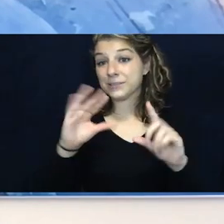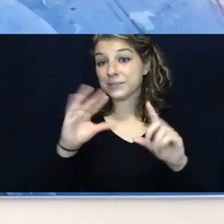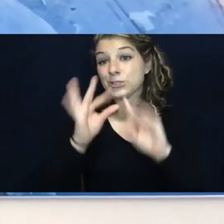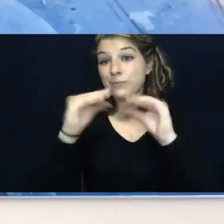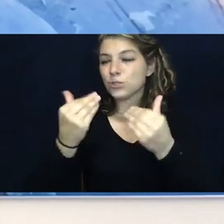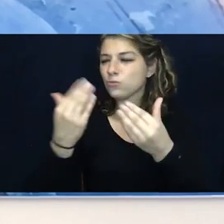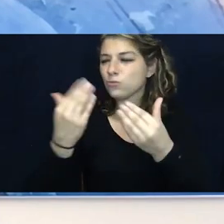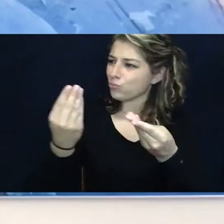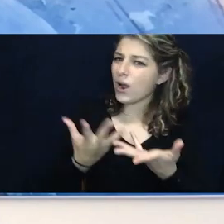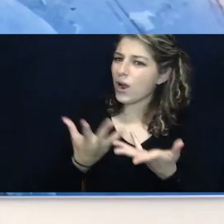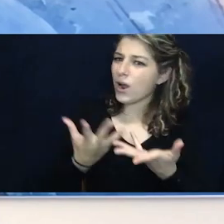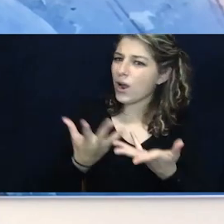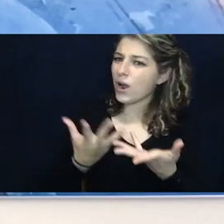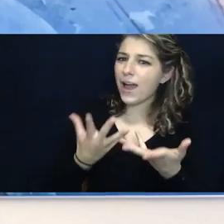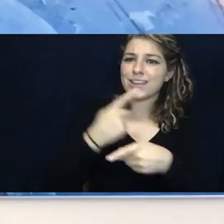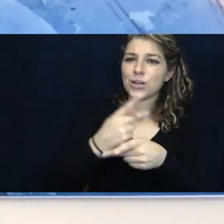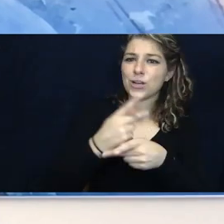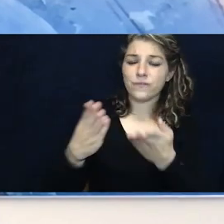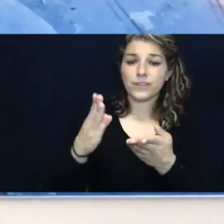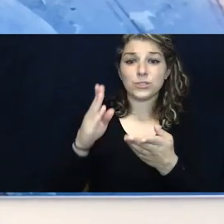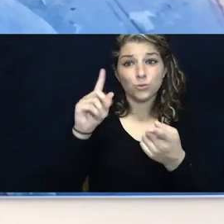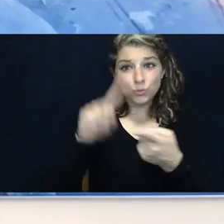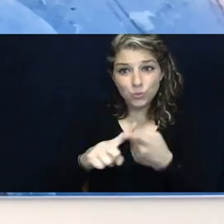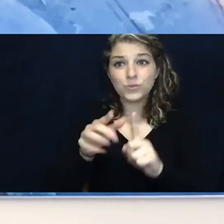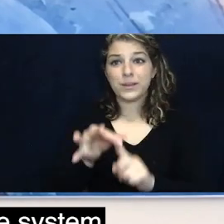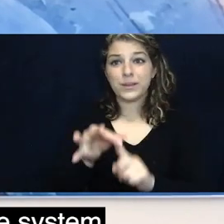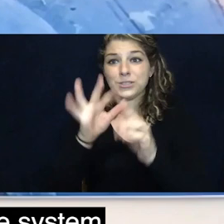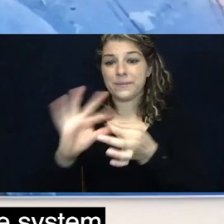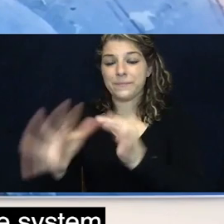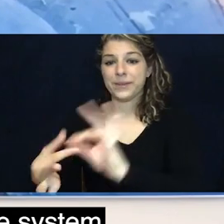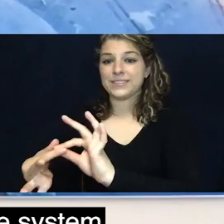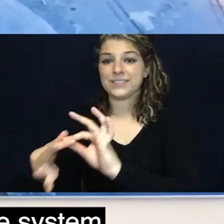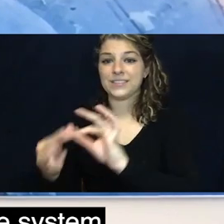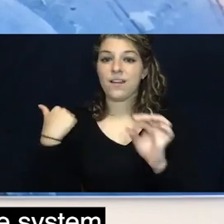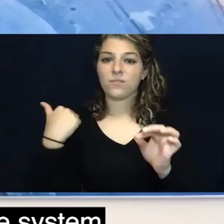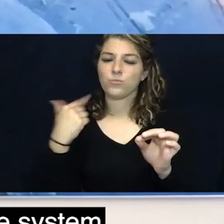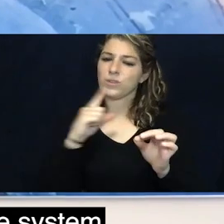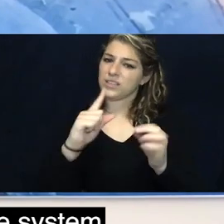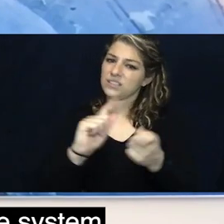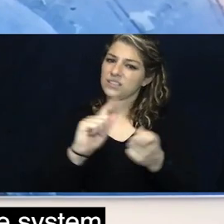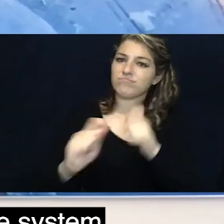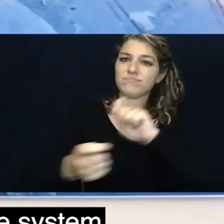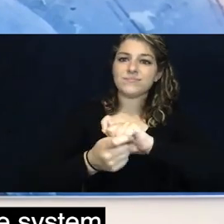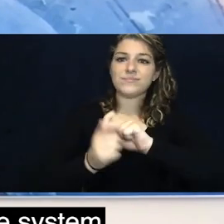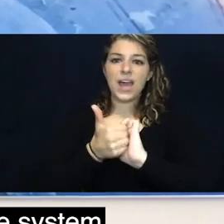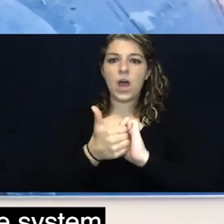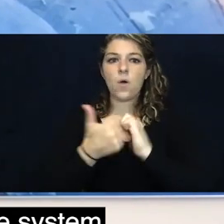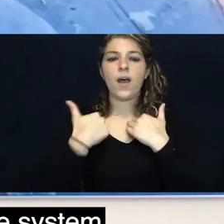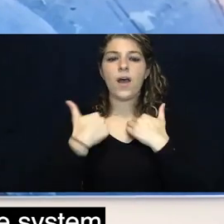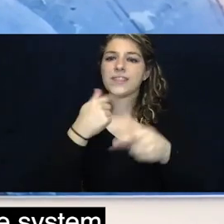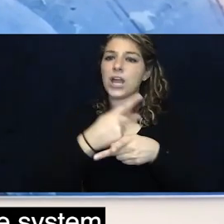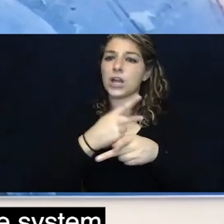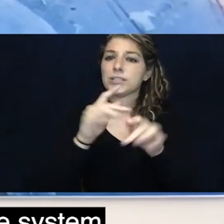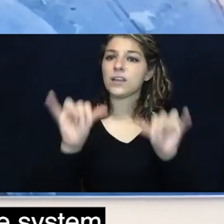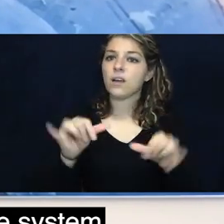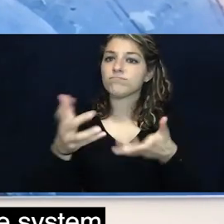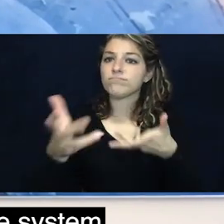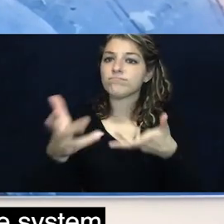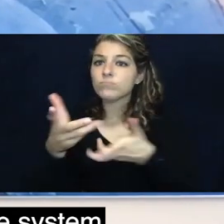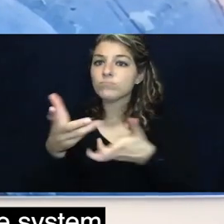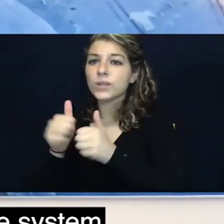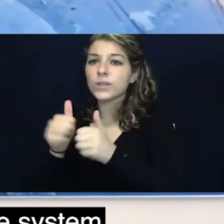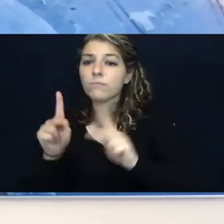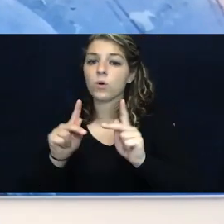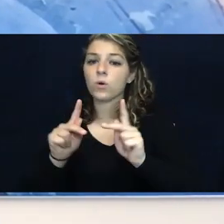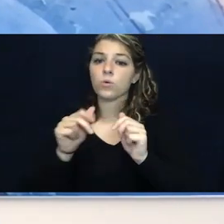Smiles, you've brought healthcare services to the Special Olympics, a move that have revolutionized how the healthcare system interacts